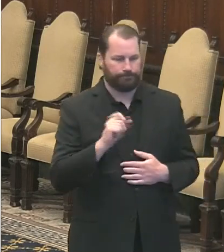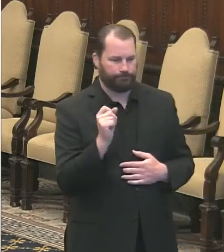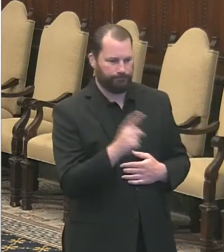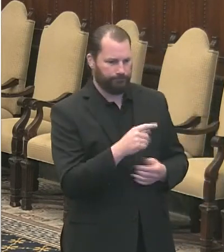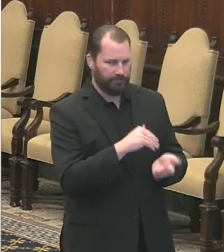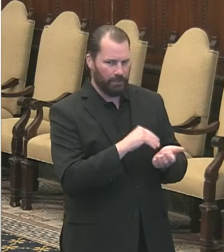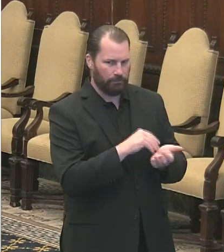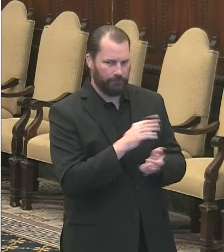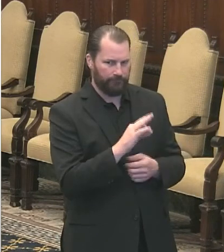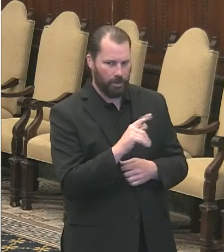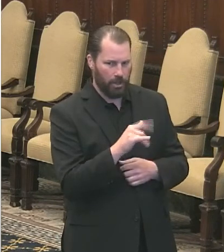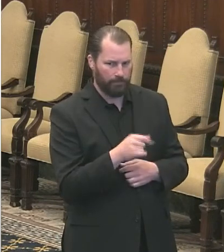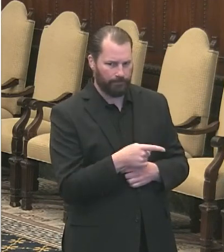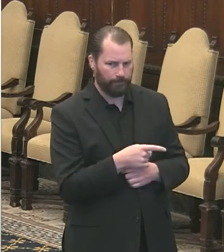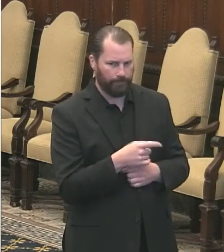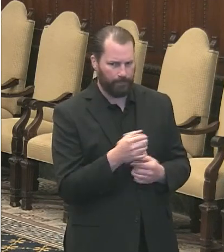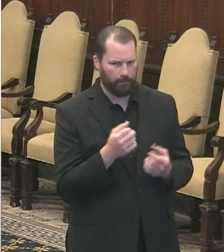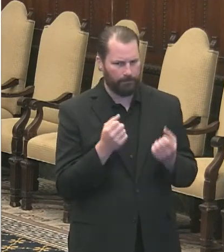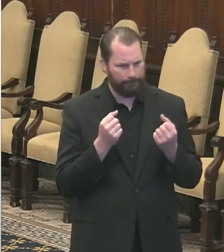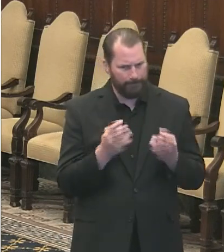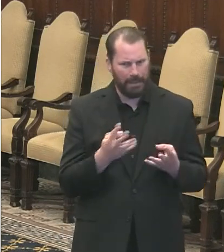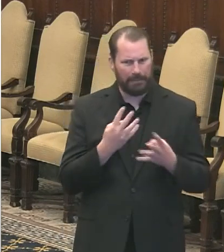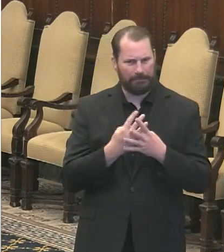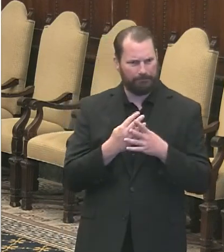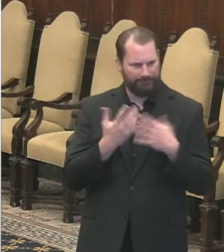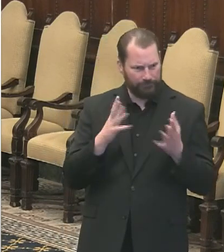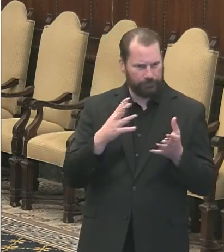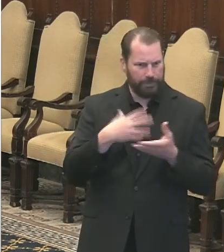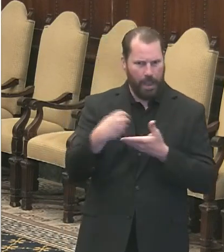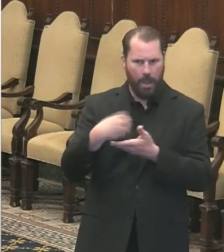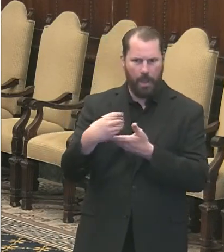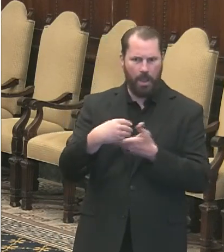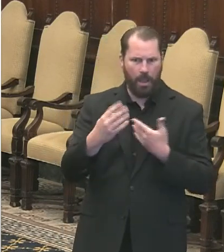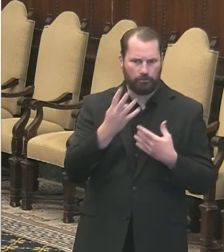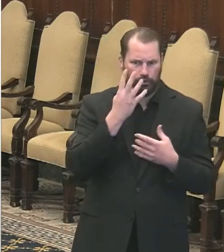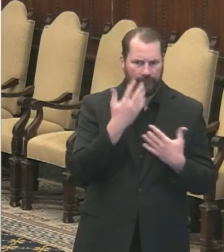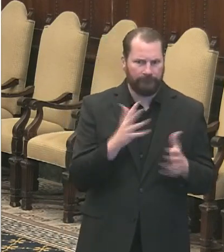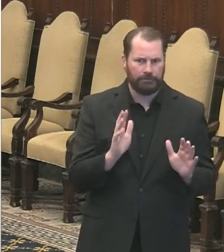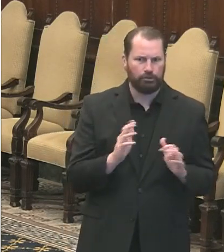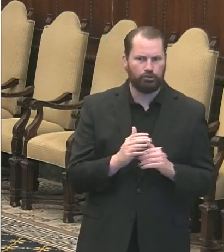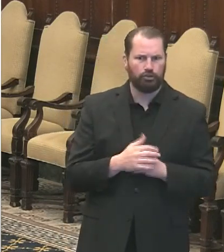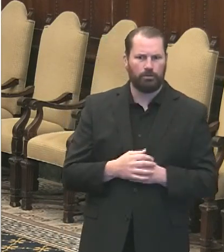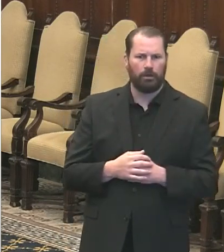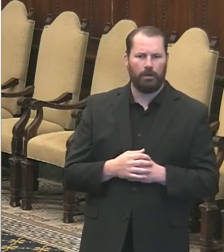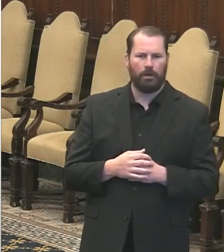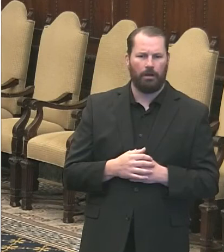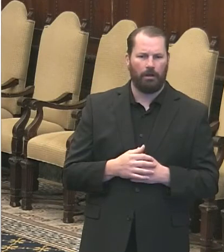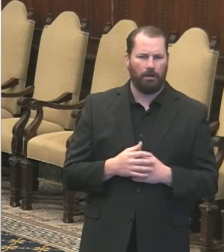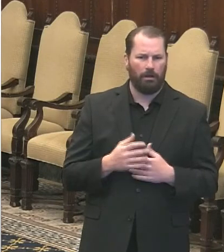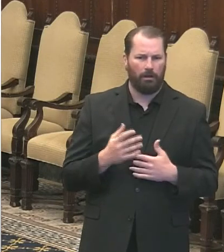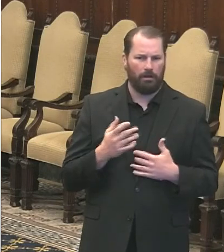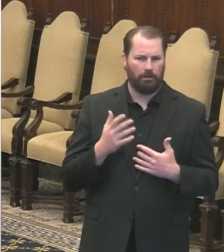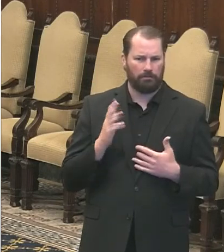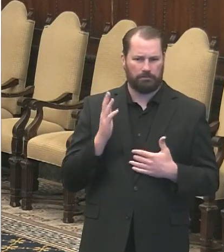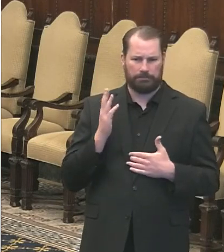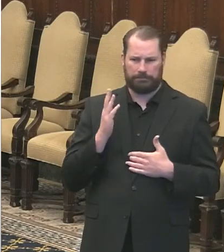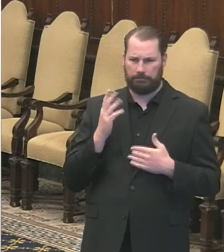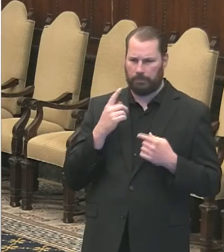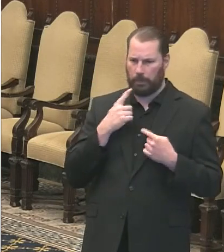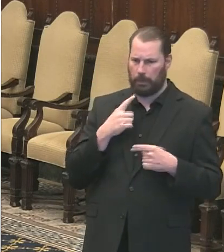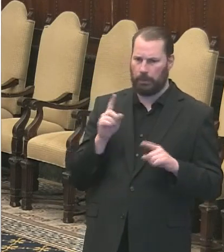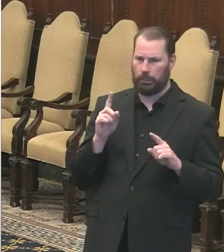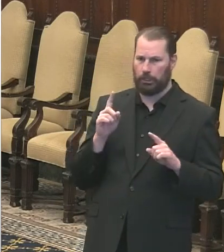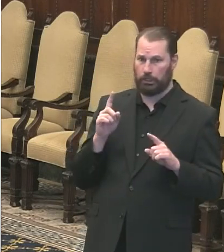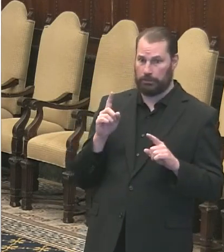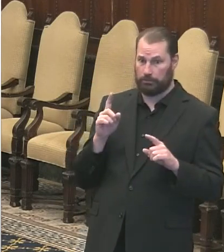of like so many inmates, which obviously decreased the population, and it seems like it worked because you guys are down to pretty low numbers. But I'm curious more on